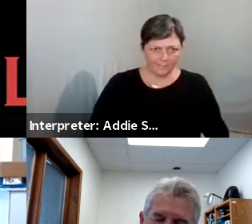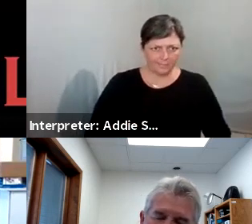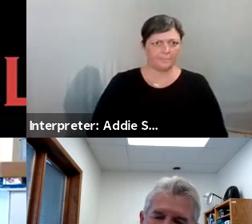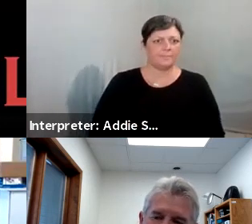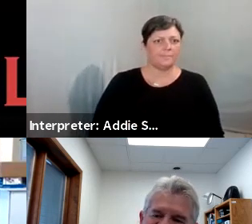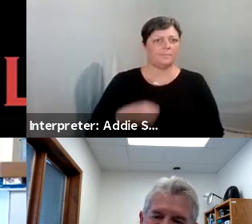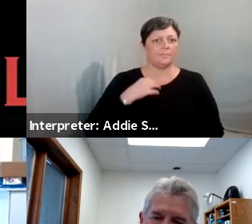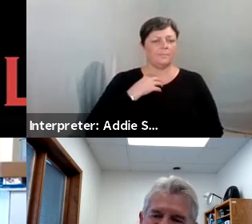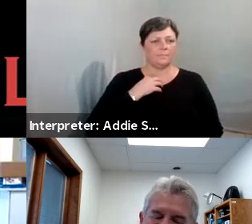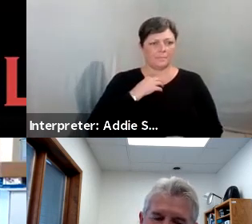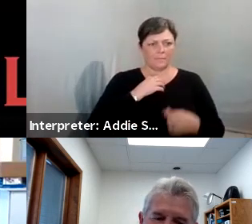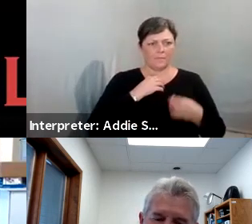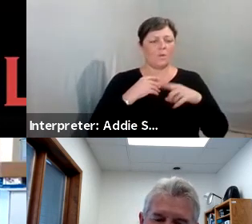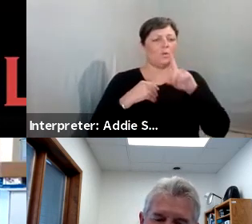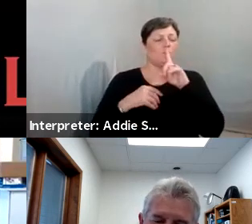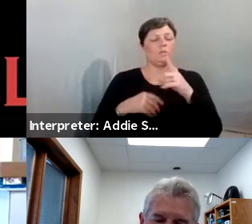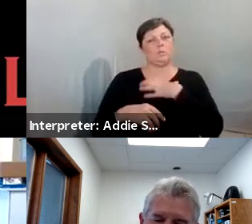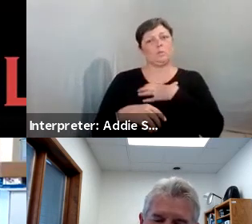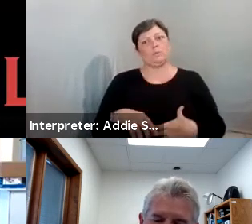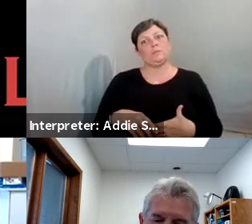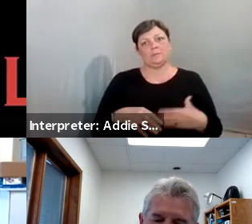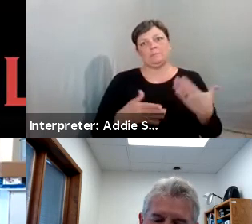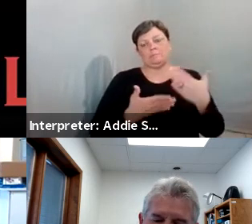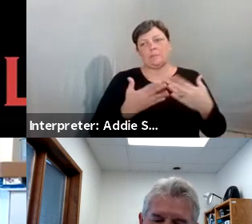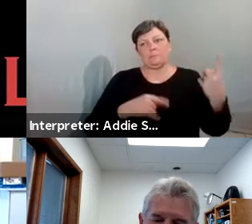I really wish for the day to be